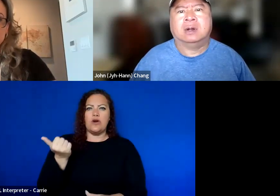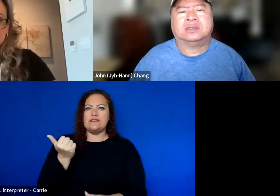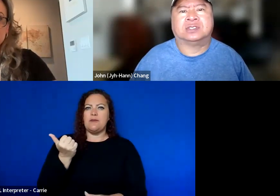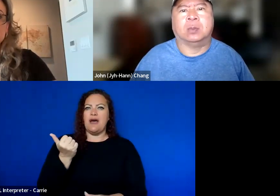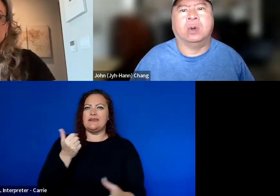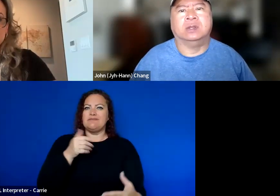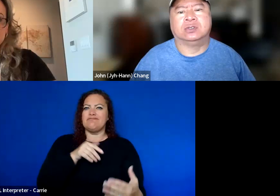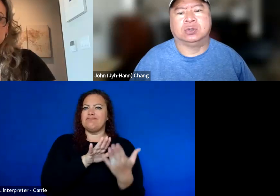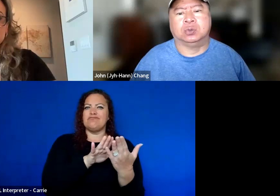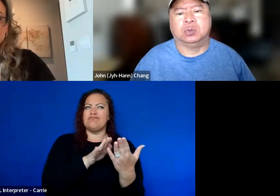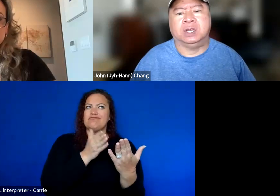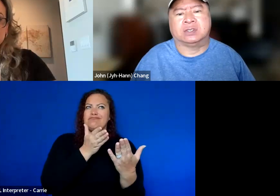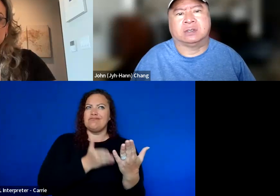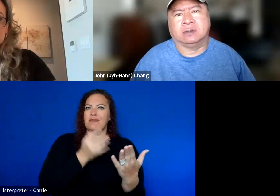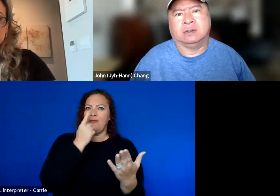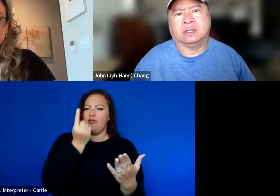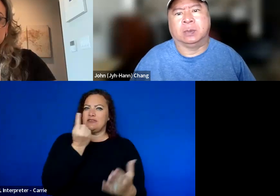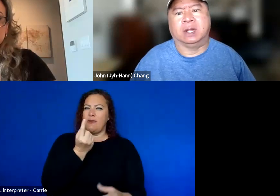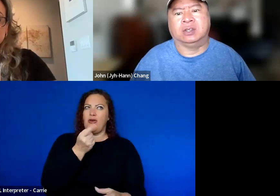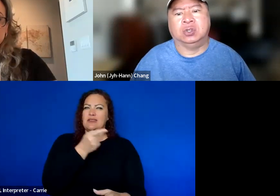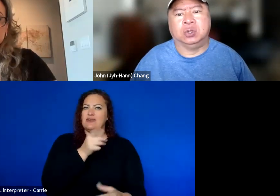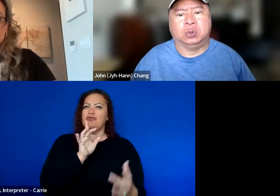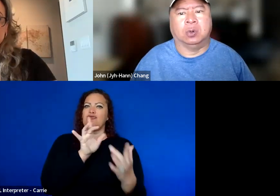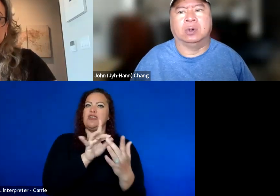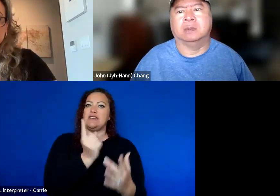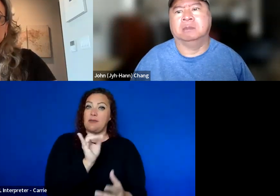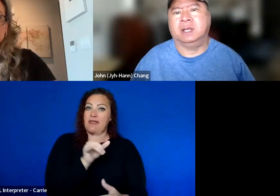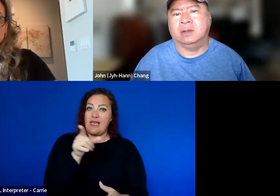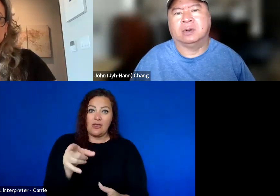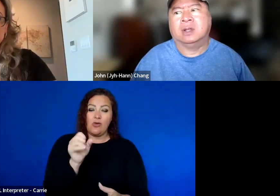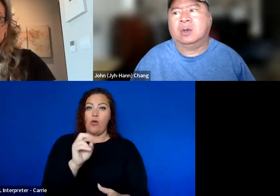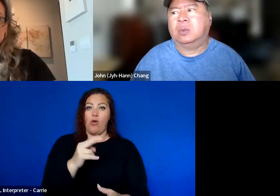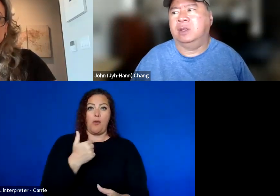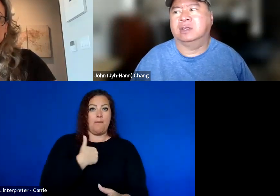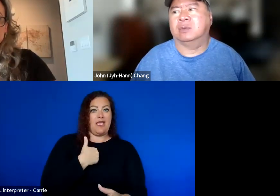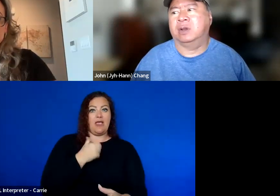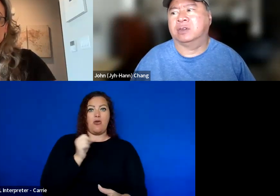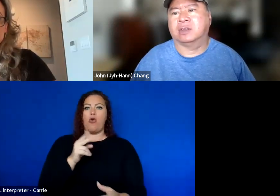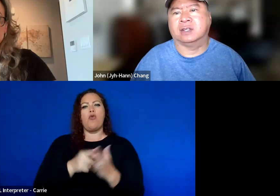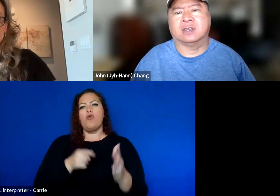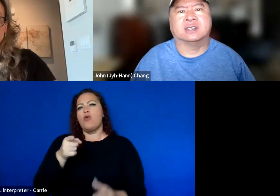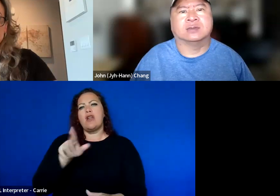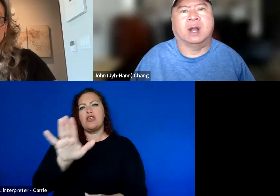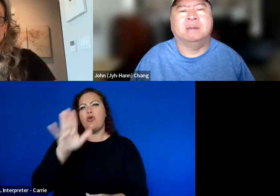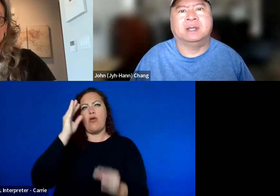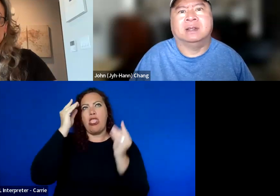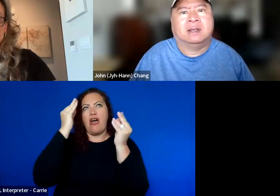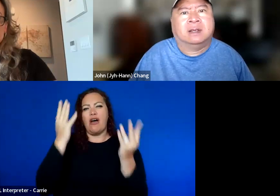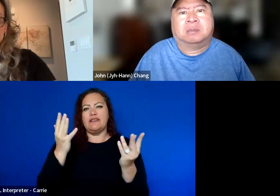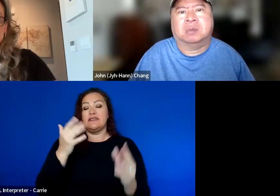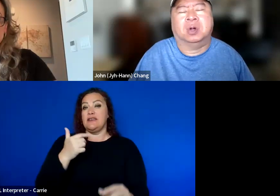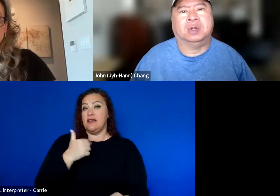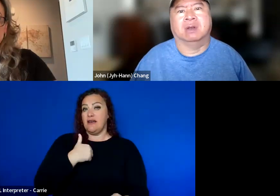for someone to reach someone like you or me? Or what do you think? What are your thoughts on? Because what I've